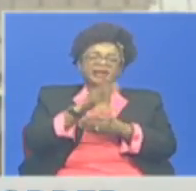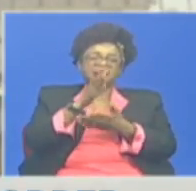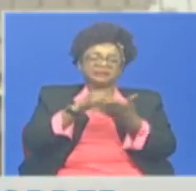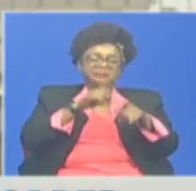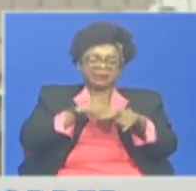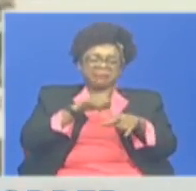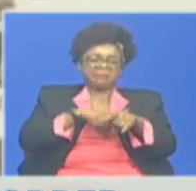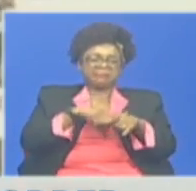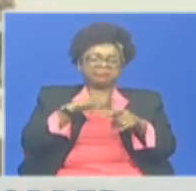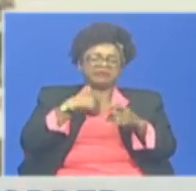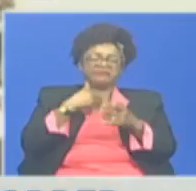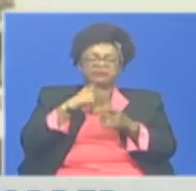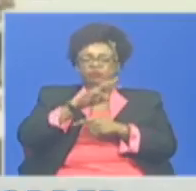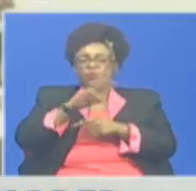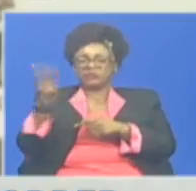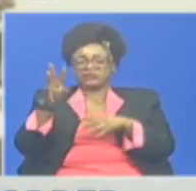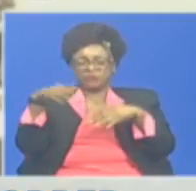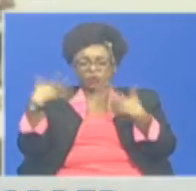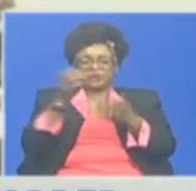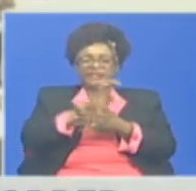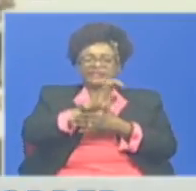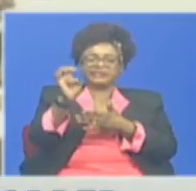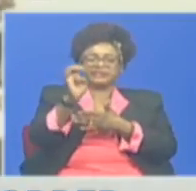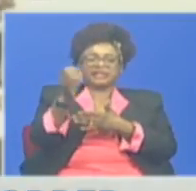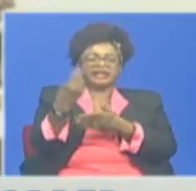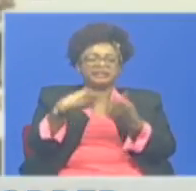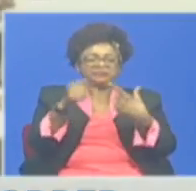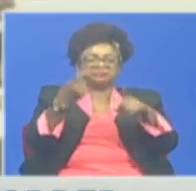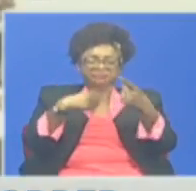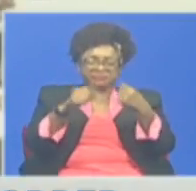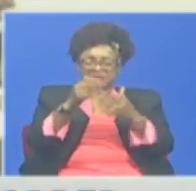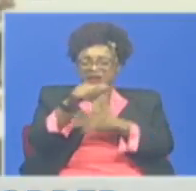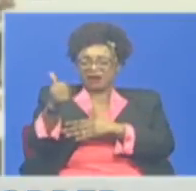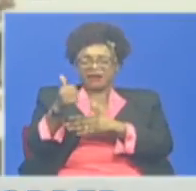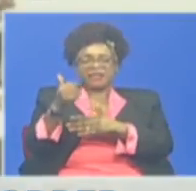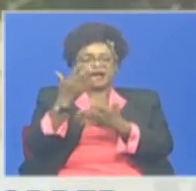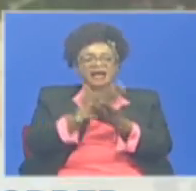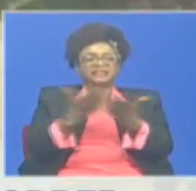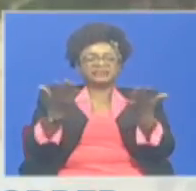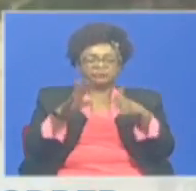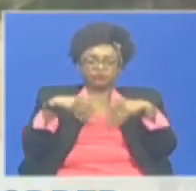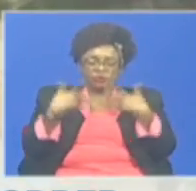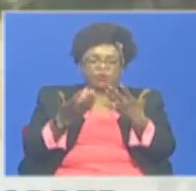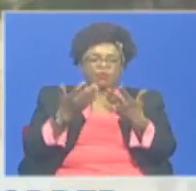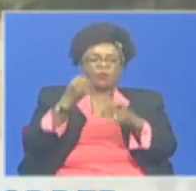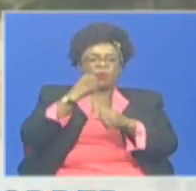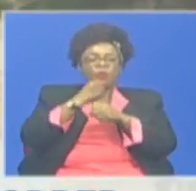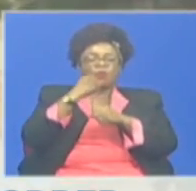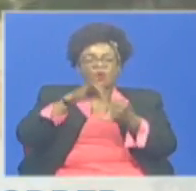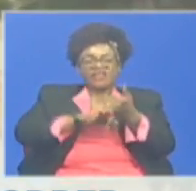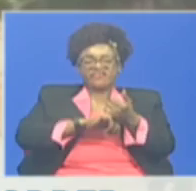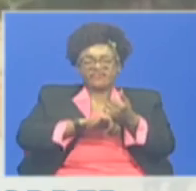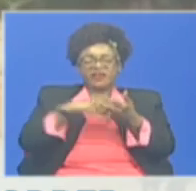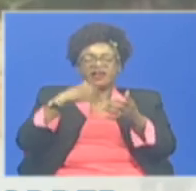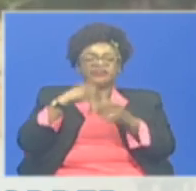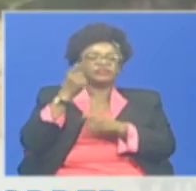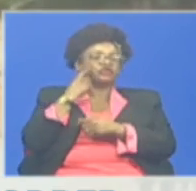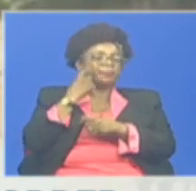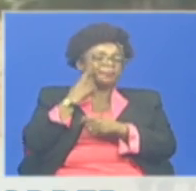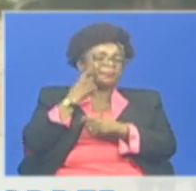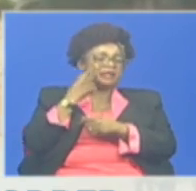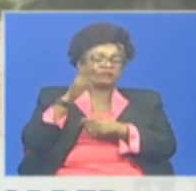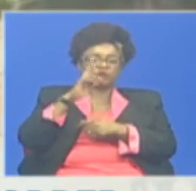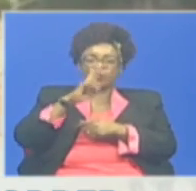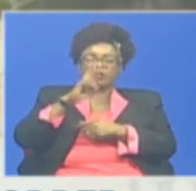or Eastern Kenya, where he trades in non-food items while his wife operated her shop at Ruiru town. Now they